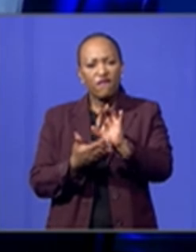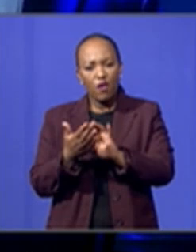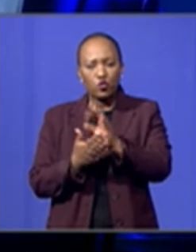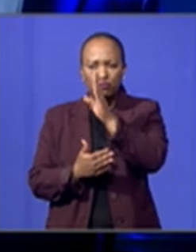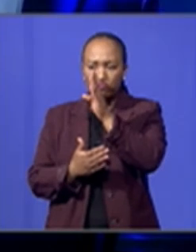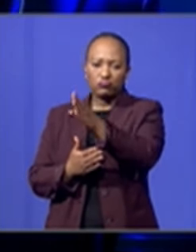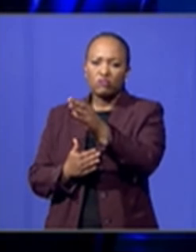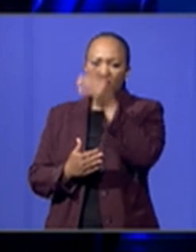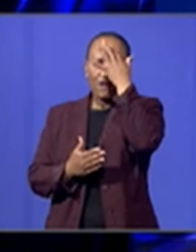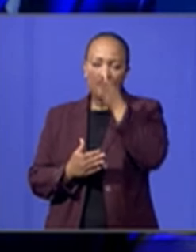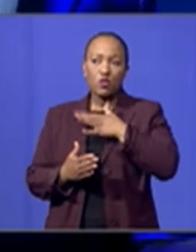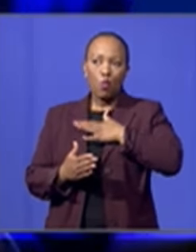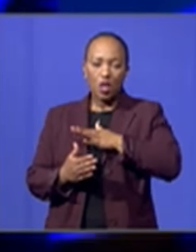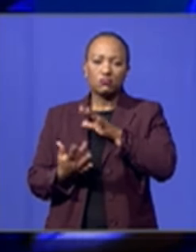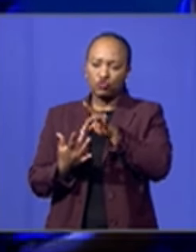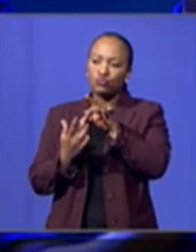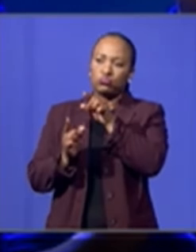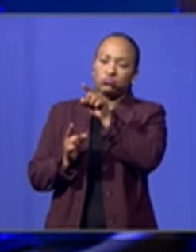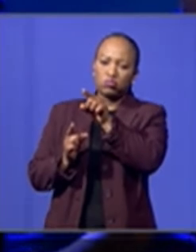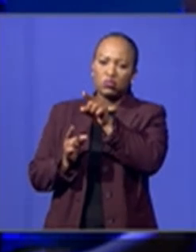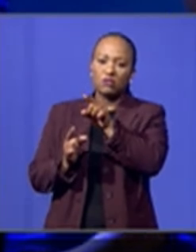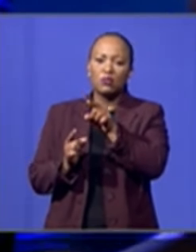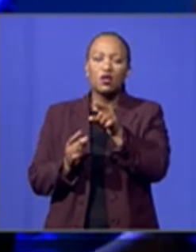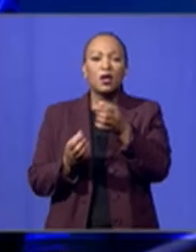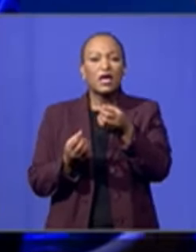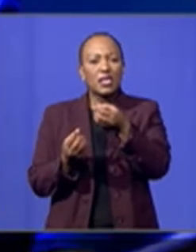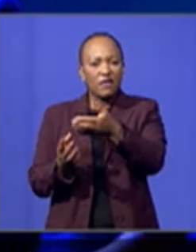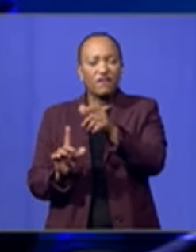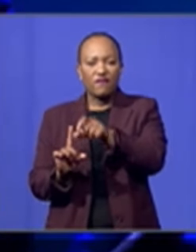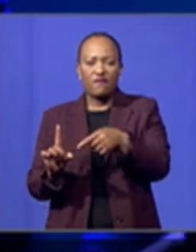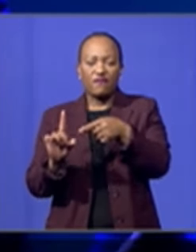for the government you want. Give Celia Brink